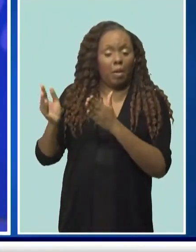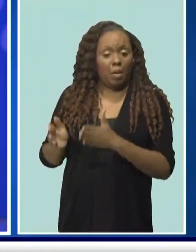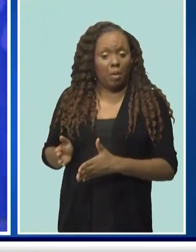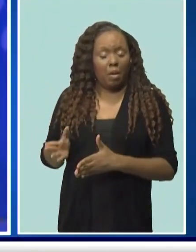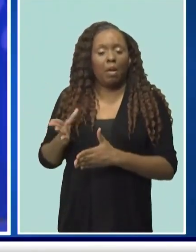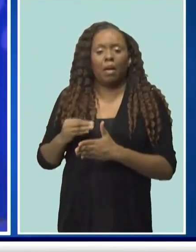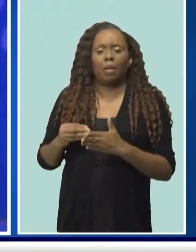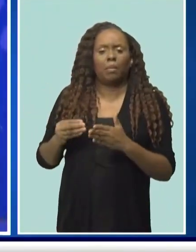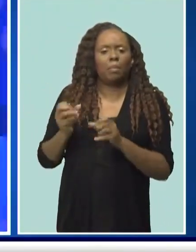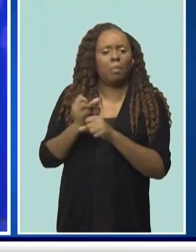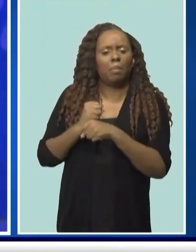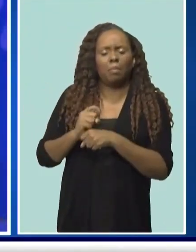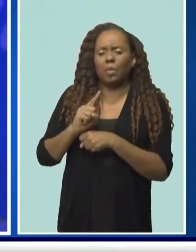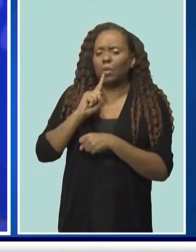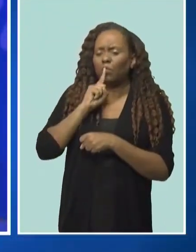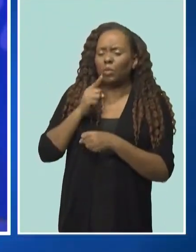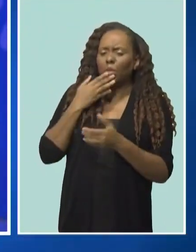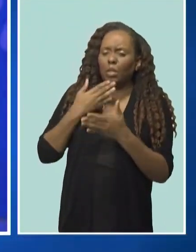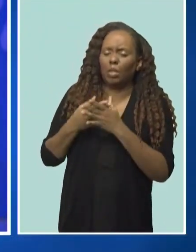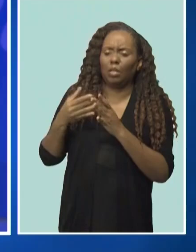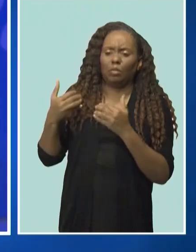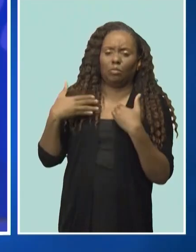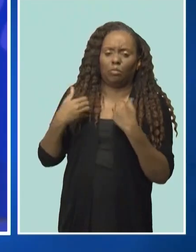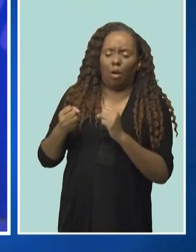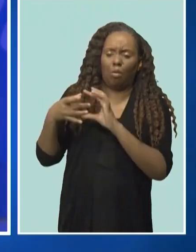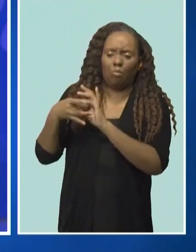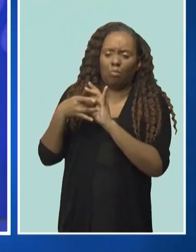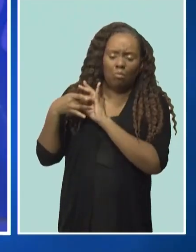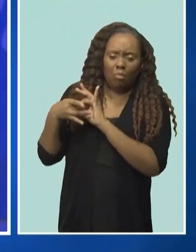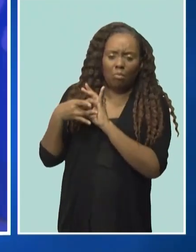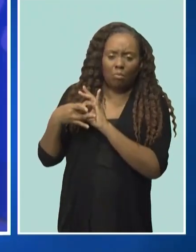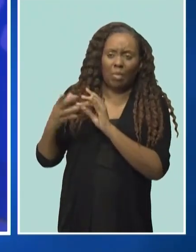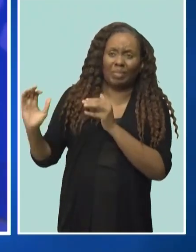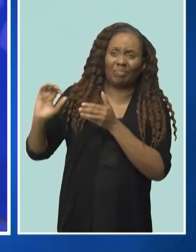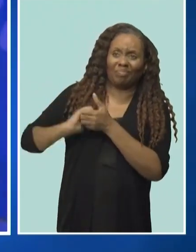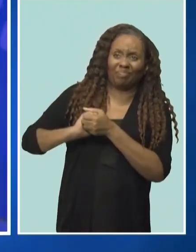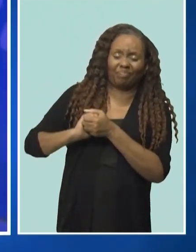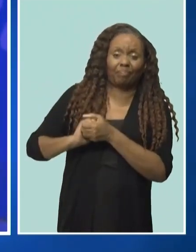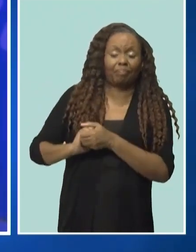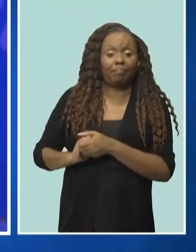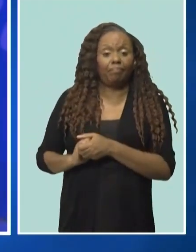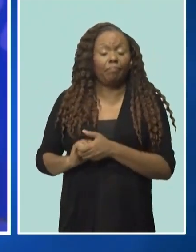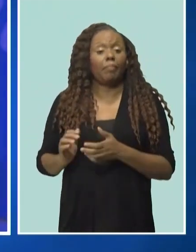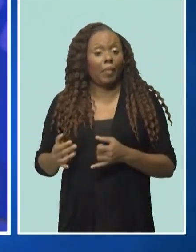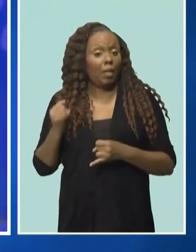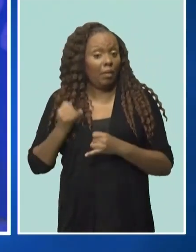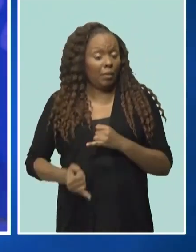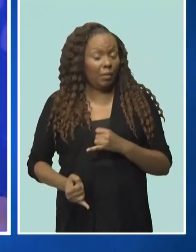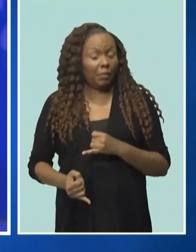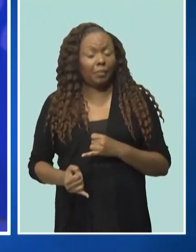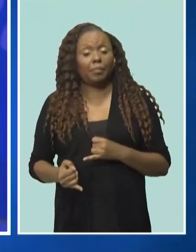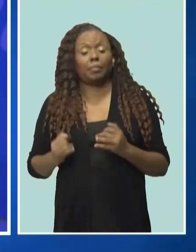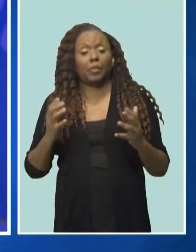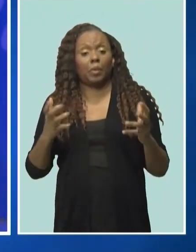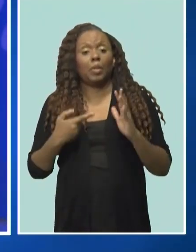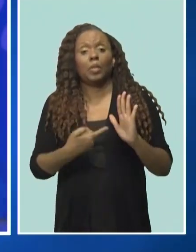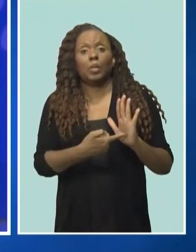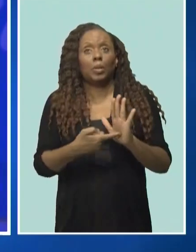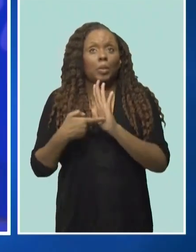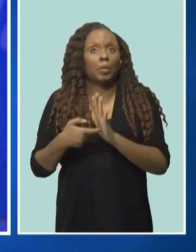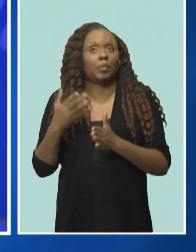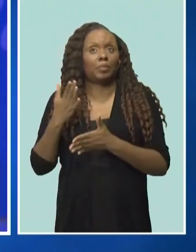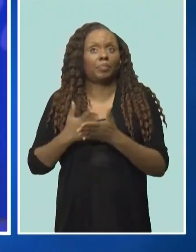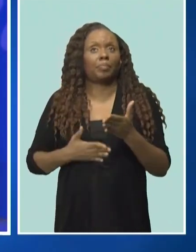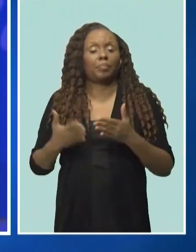that are built to last and thrive. And finally, we intend to show you some of the